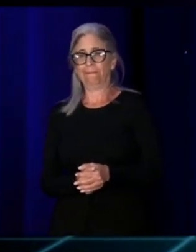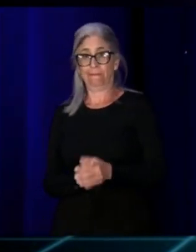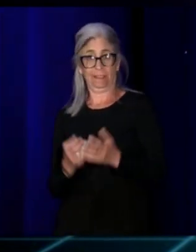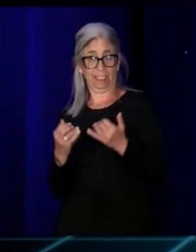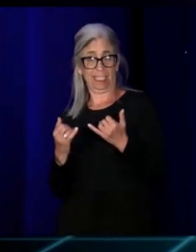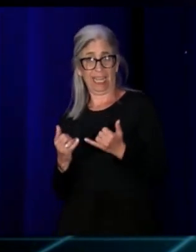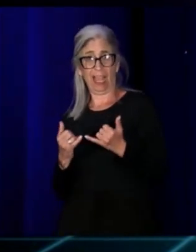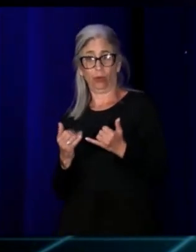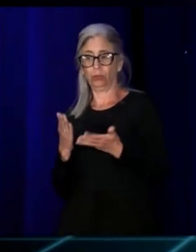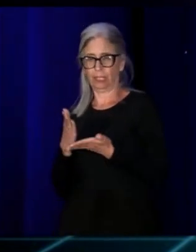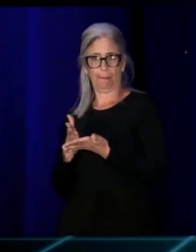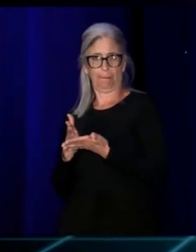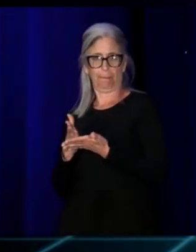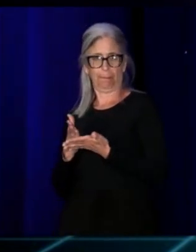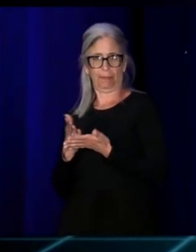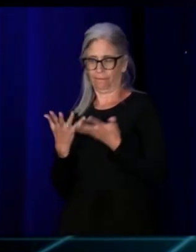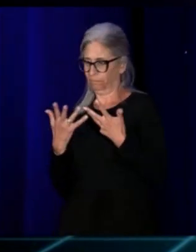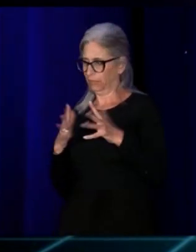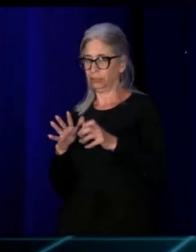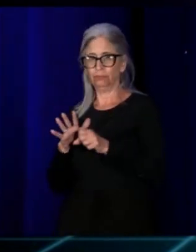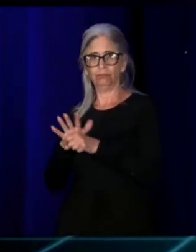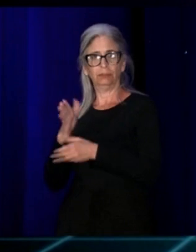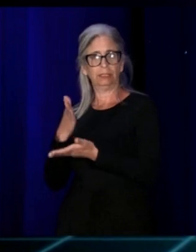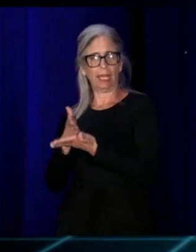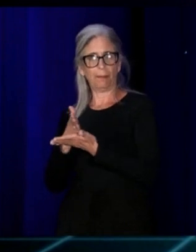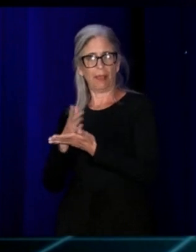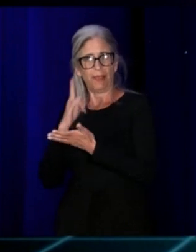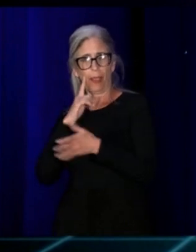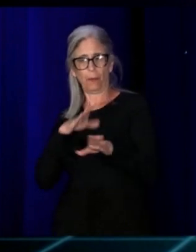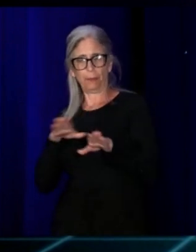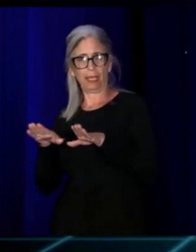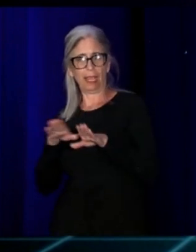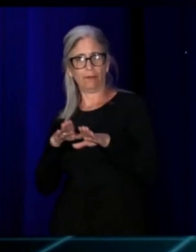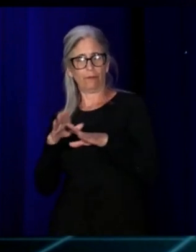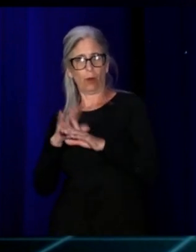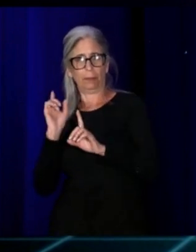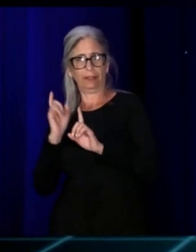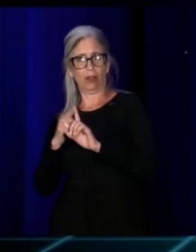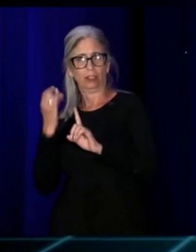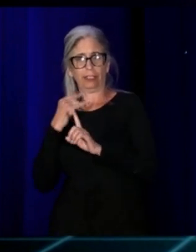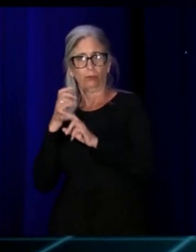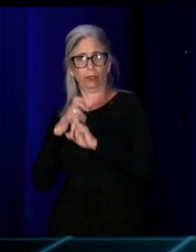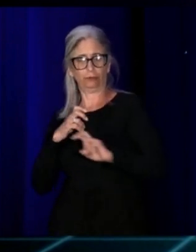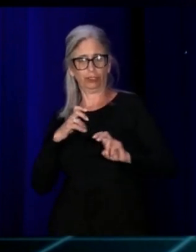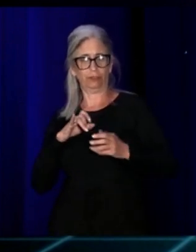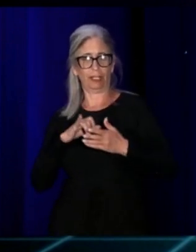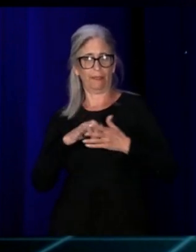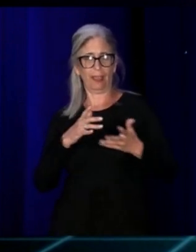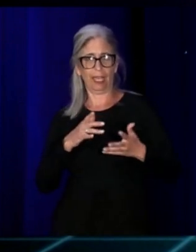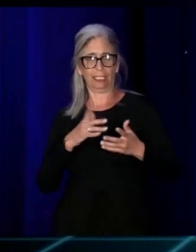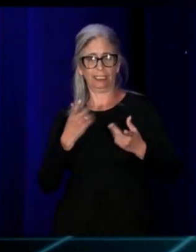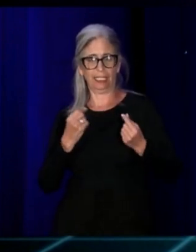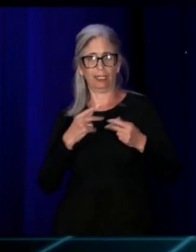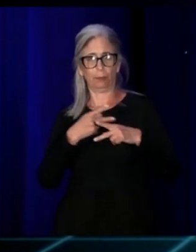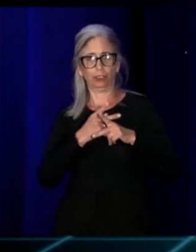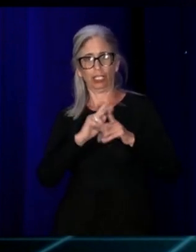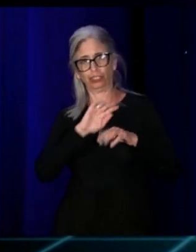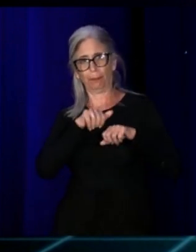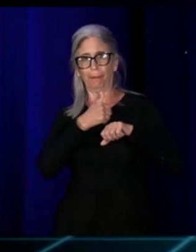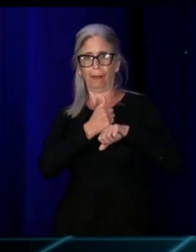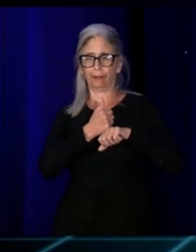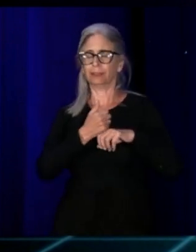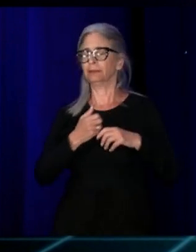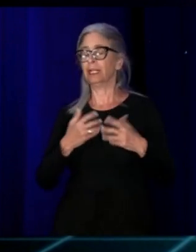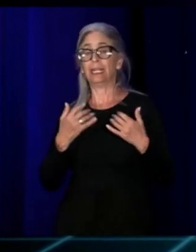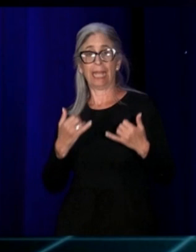now it stops completely. And I believe that this would be the behavior by default if we had shipped it and kind of like did a production build.